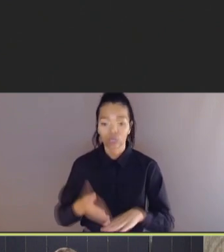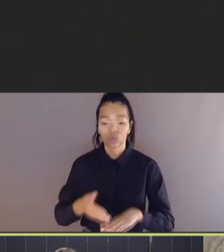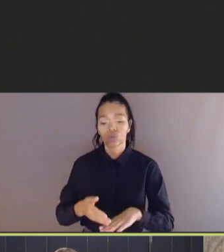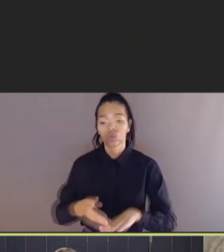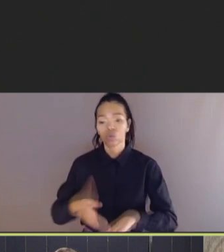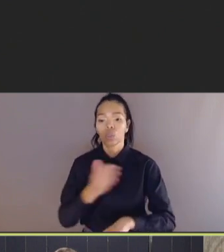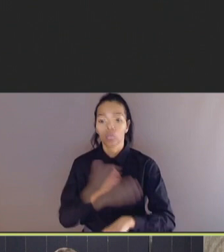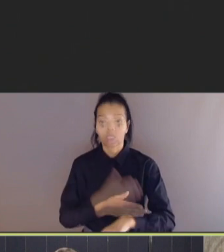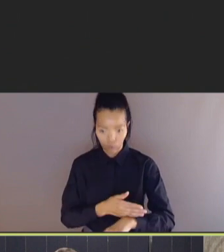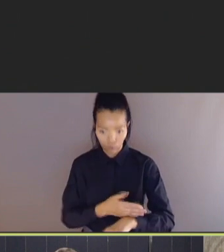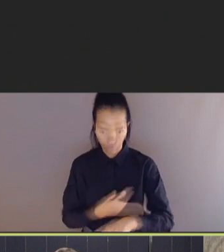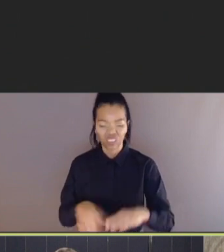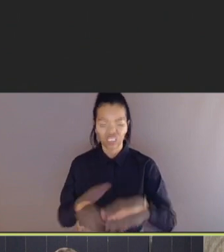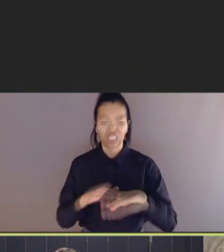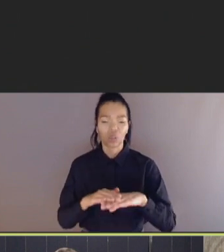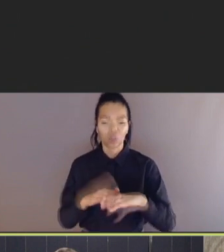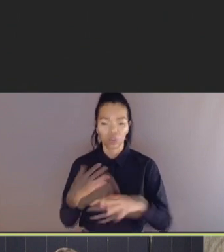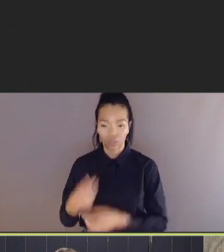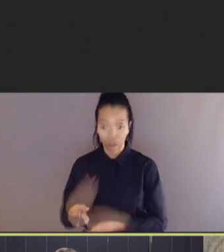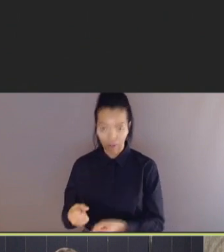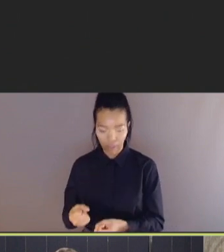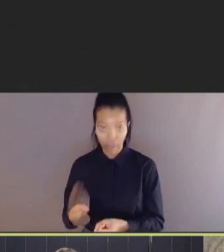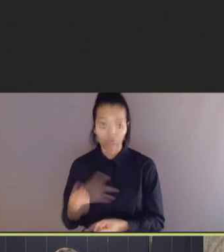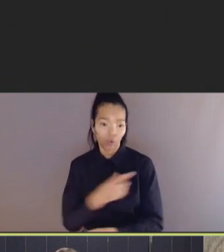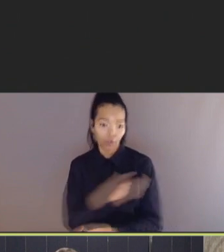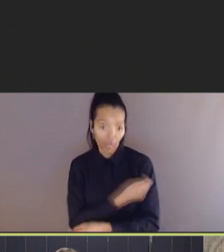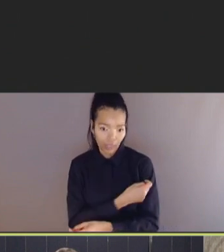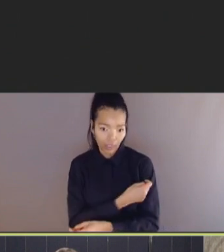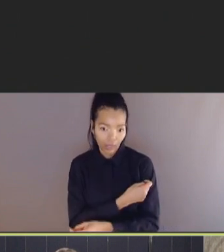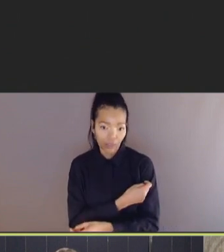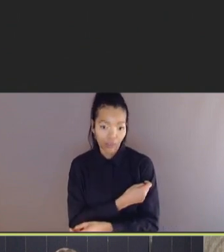in vaccination to benefit our society.